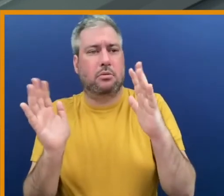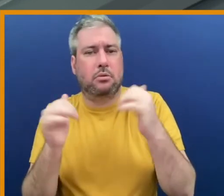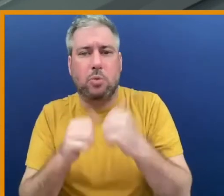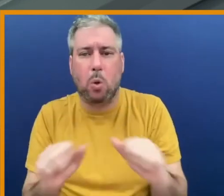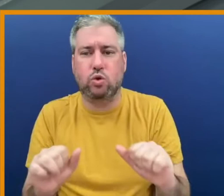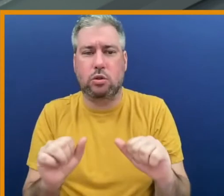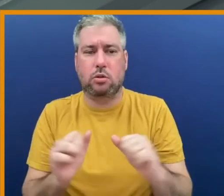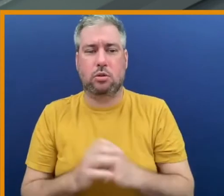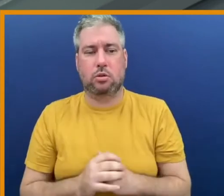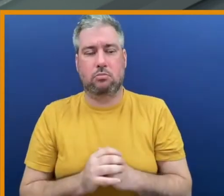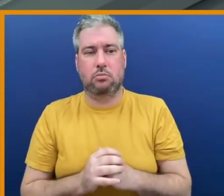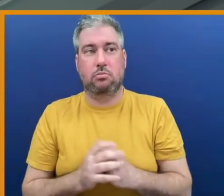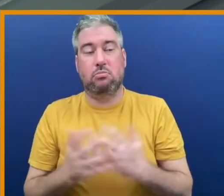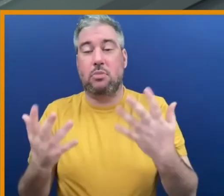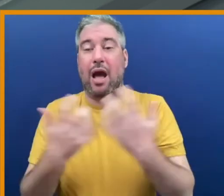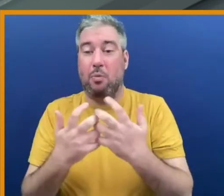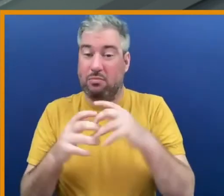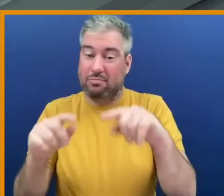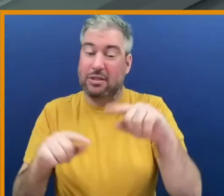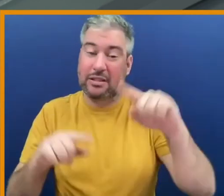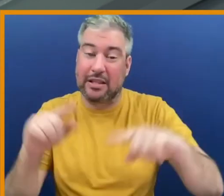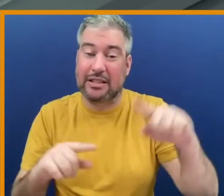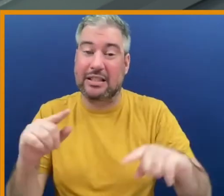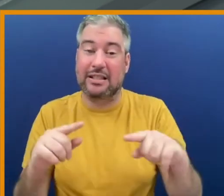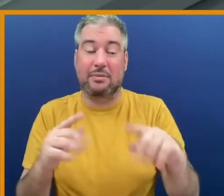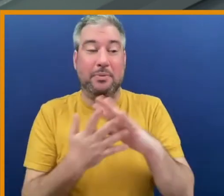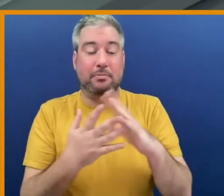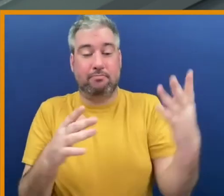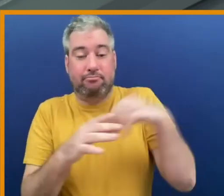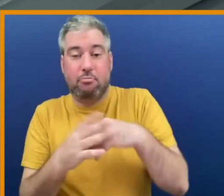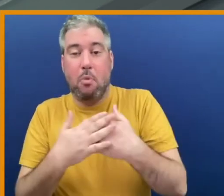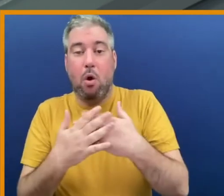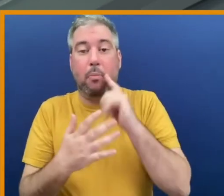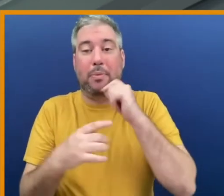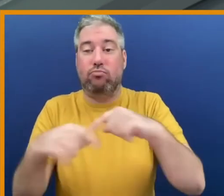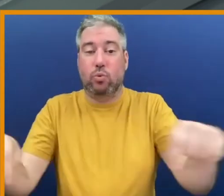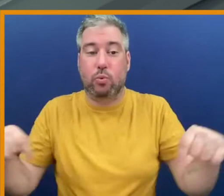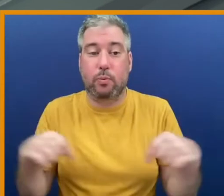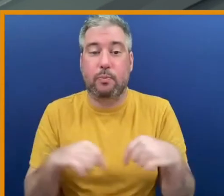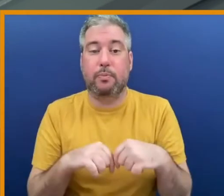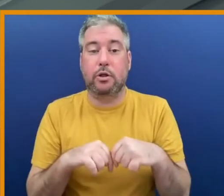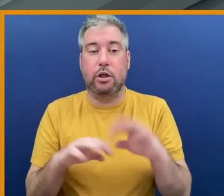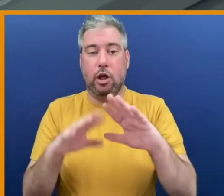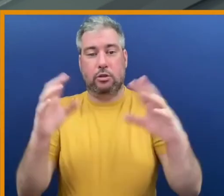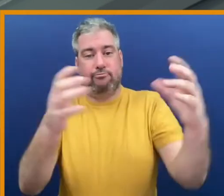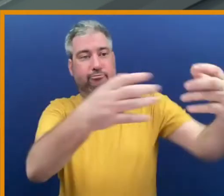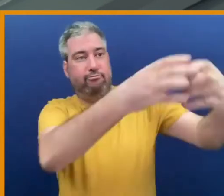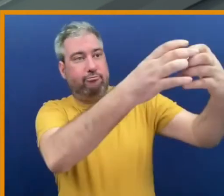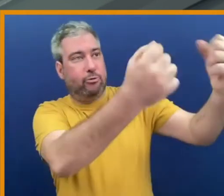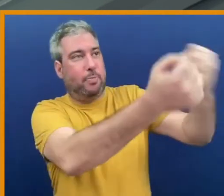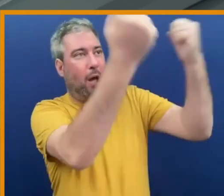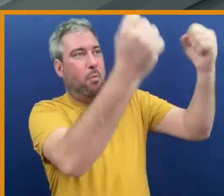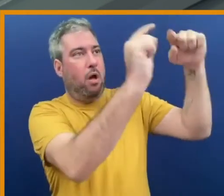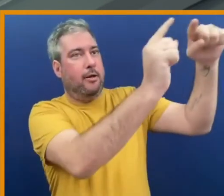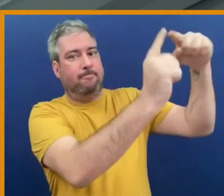means not having a group of people at the top chambers of power who have been expecting to be there since